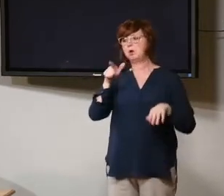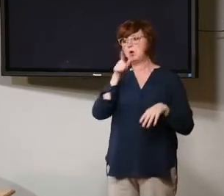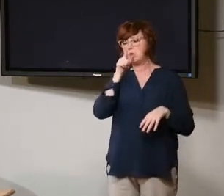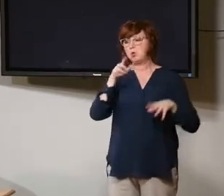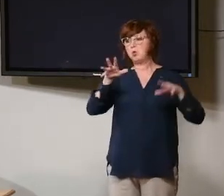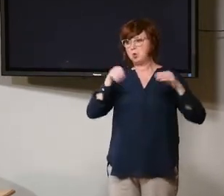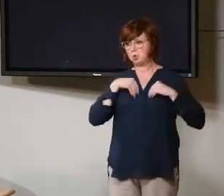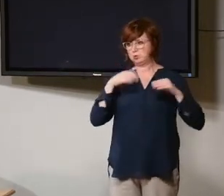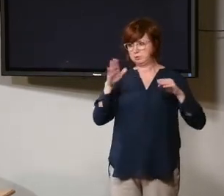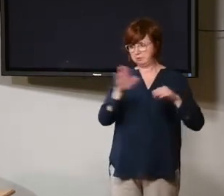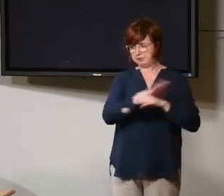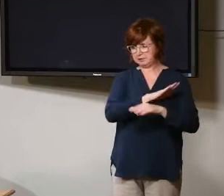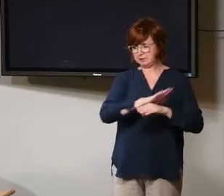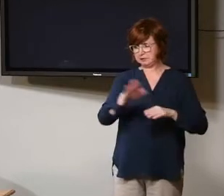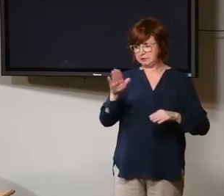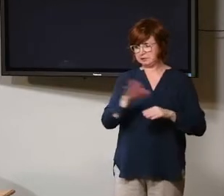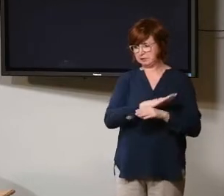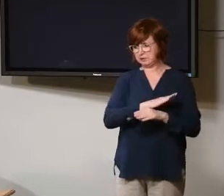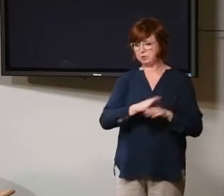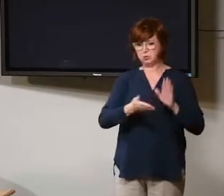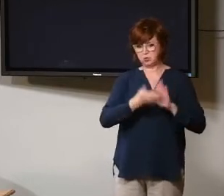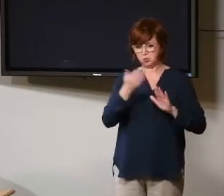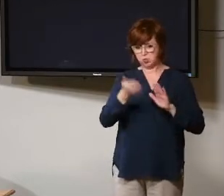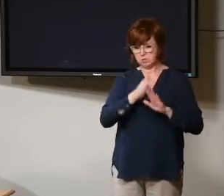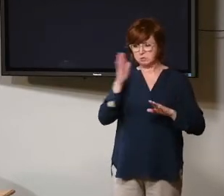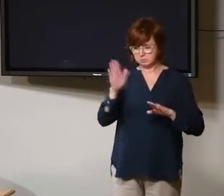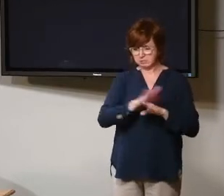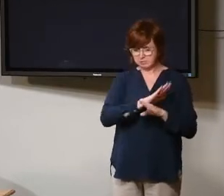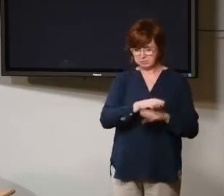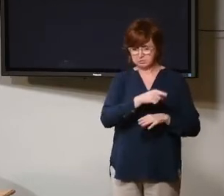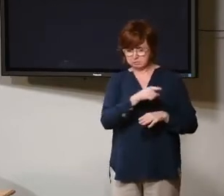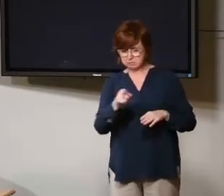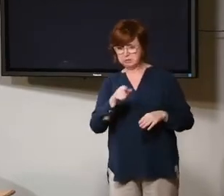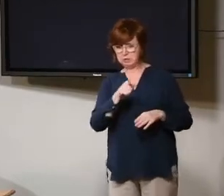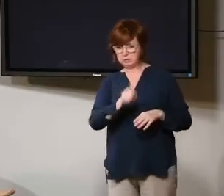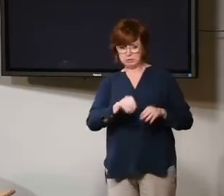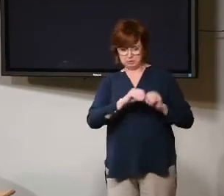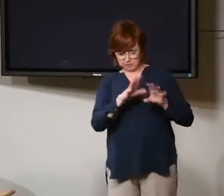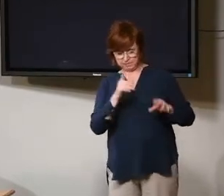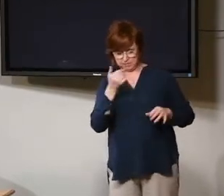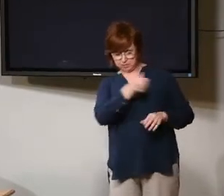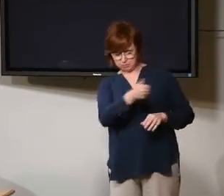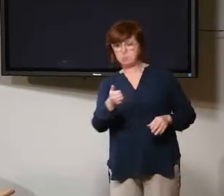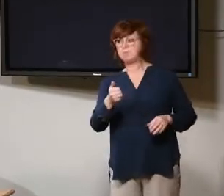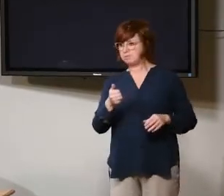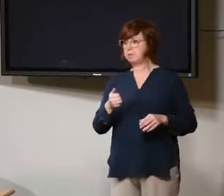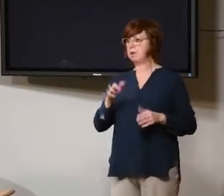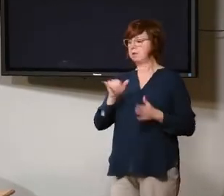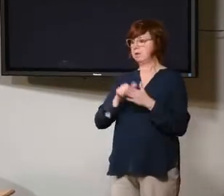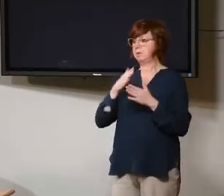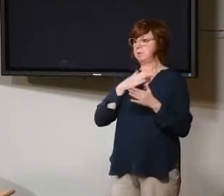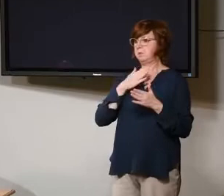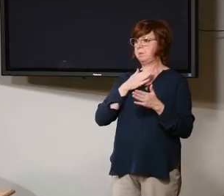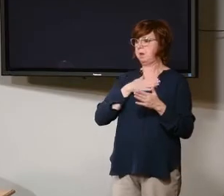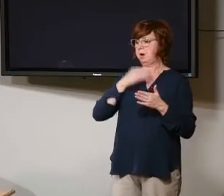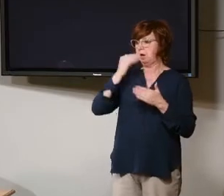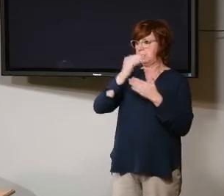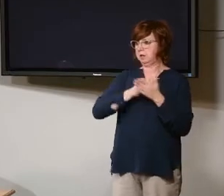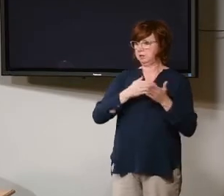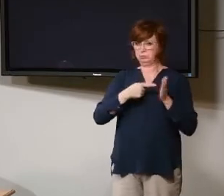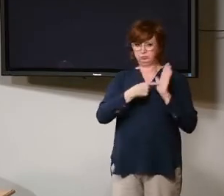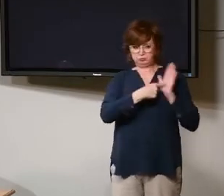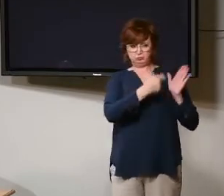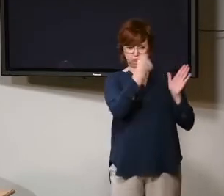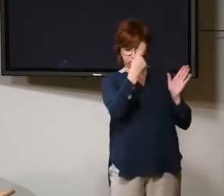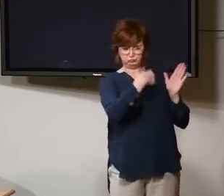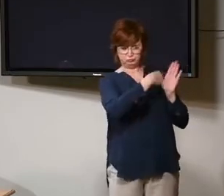public services are going to be provided in the days and weeks ahead, and then which businesses would be deemed